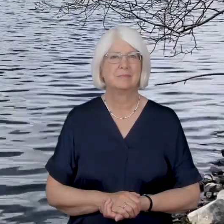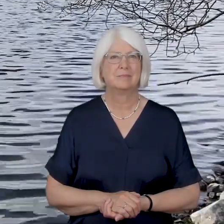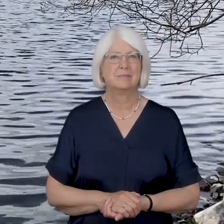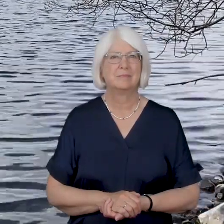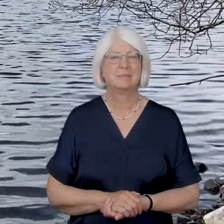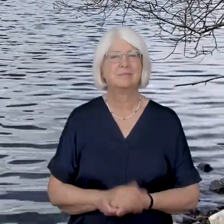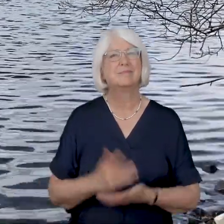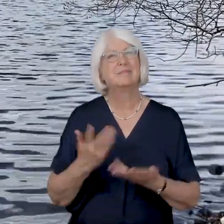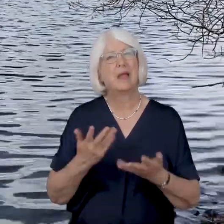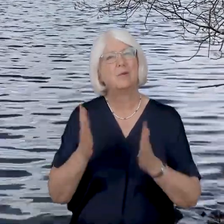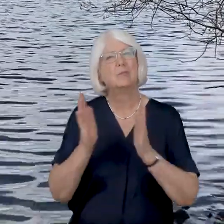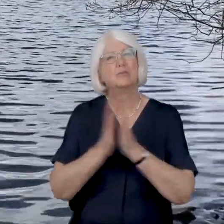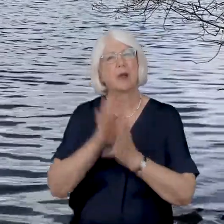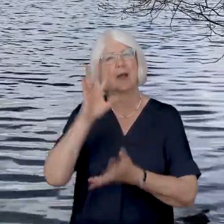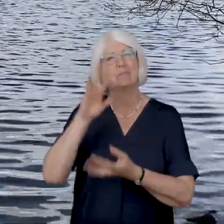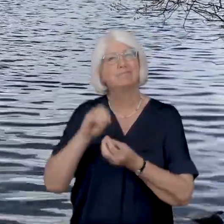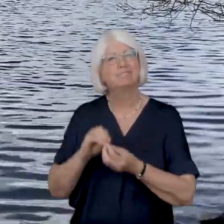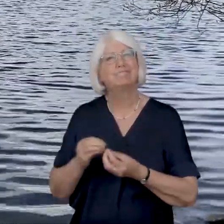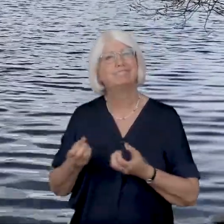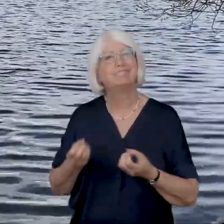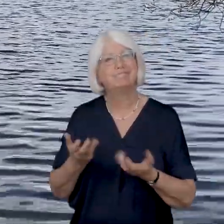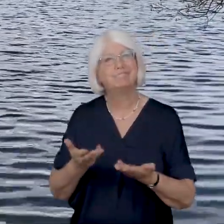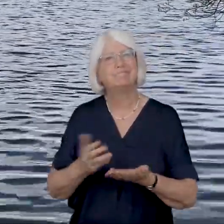And now the collect.